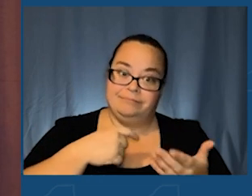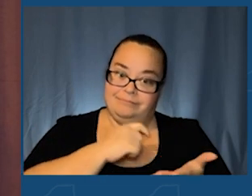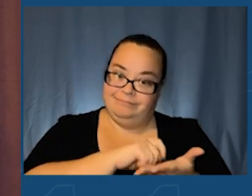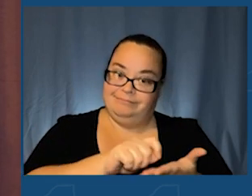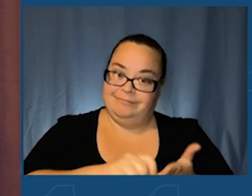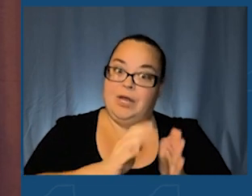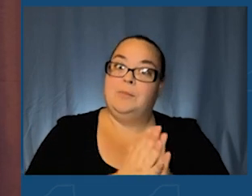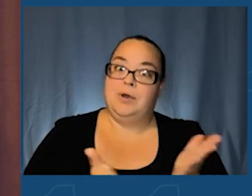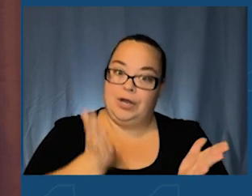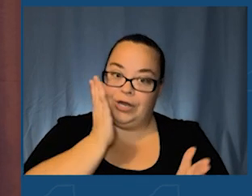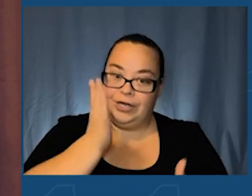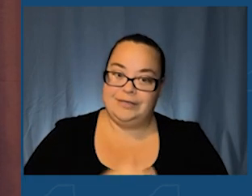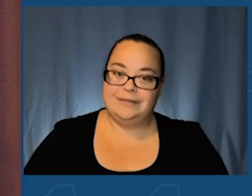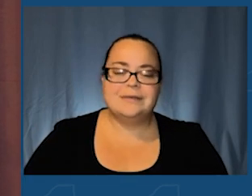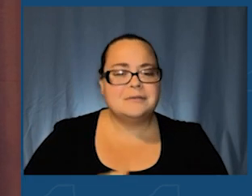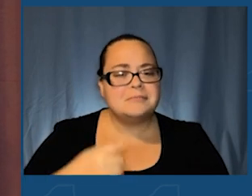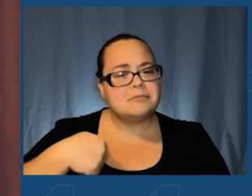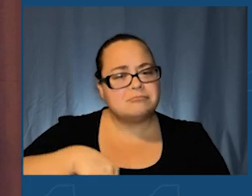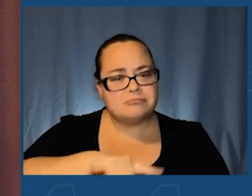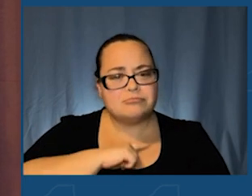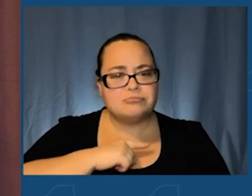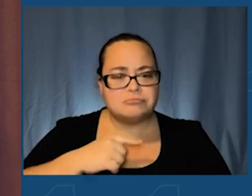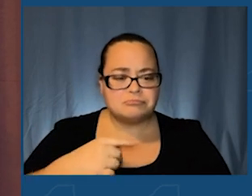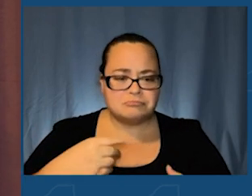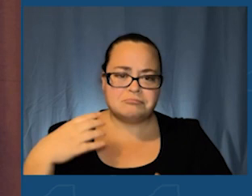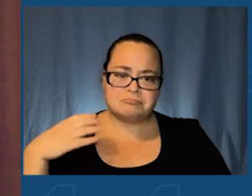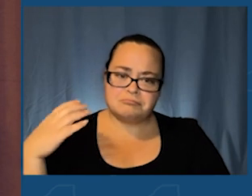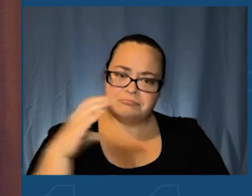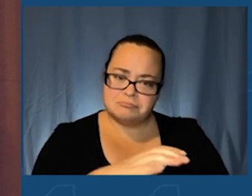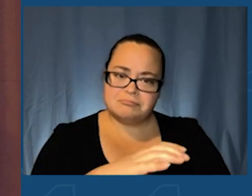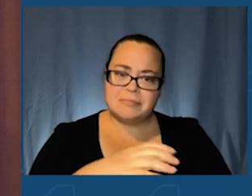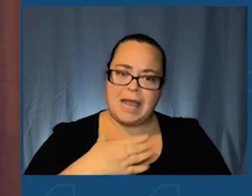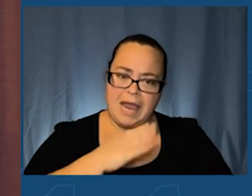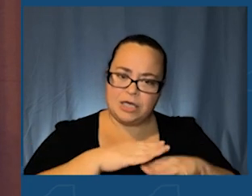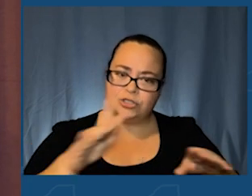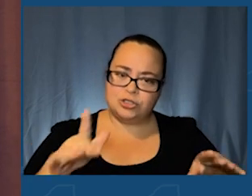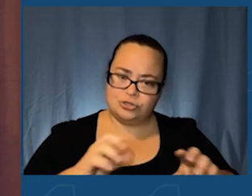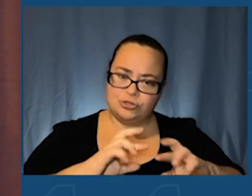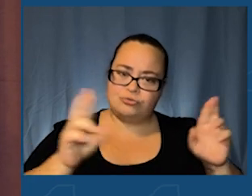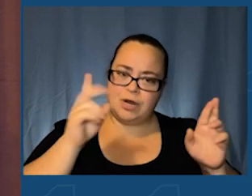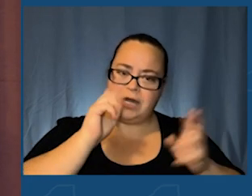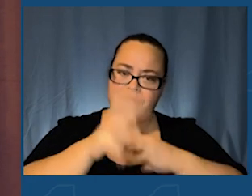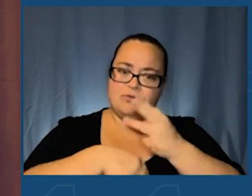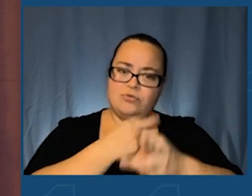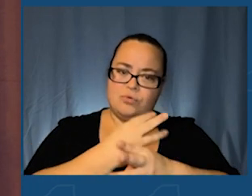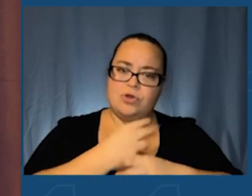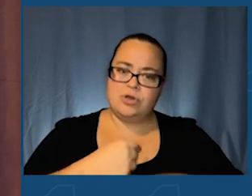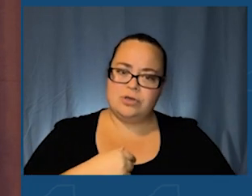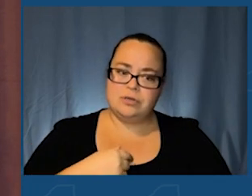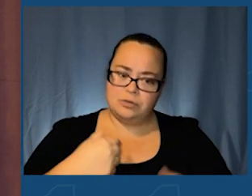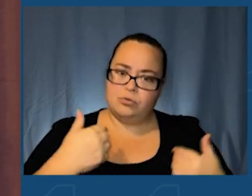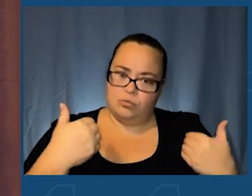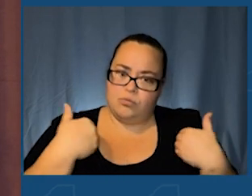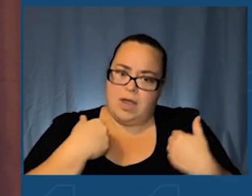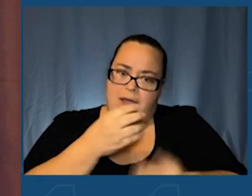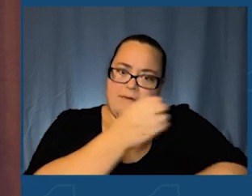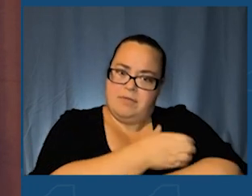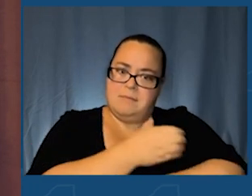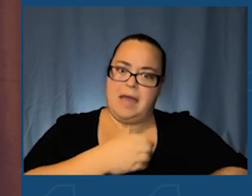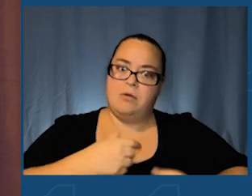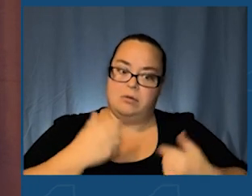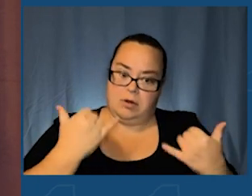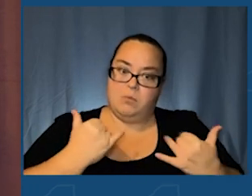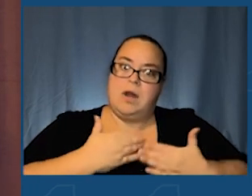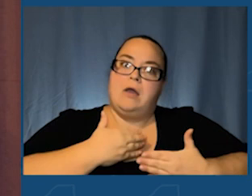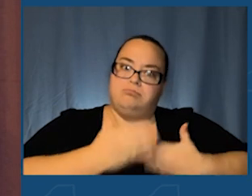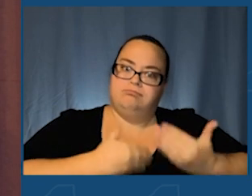Let's get our kids ready for the world. Let's make them be a responsible generation. We have that power now by taking these steps. And also, the